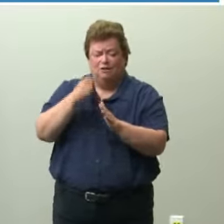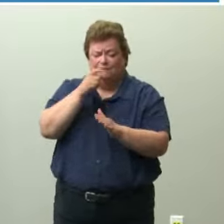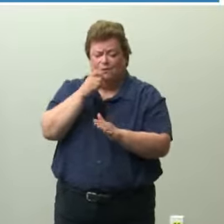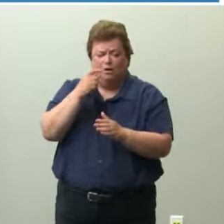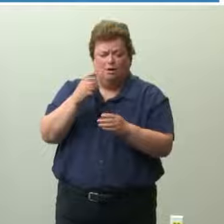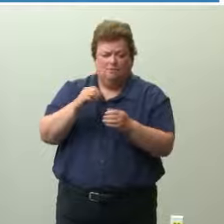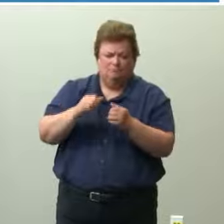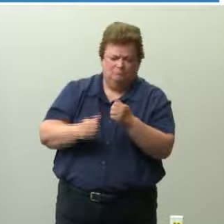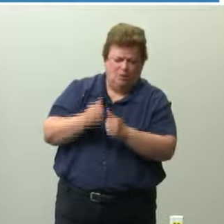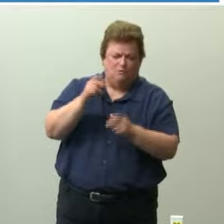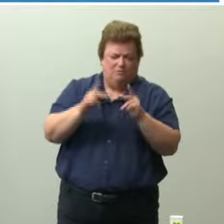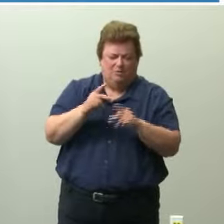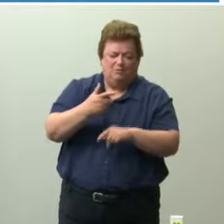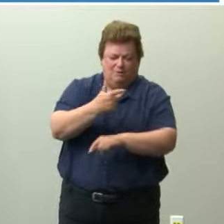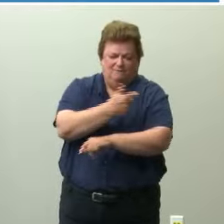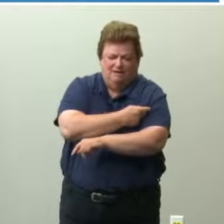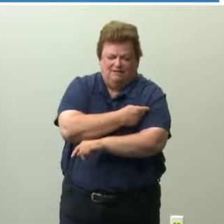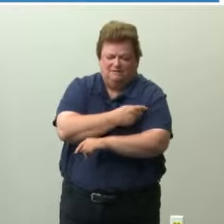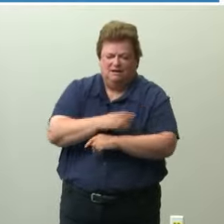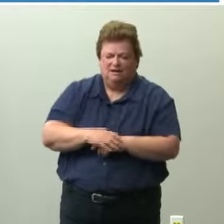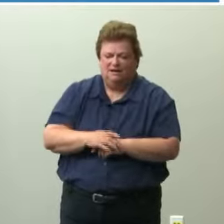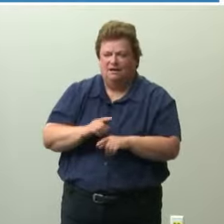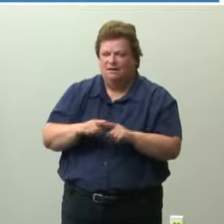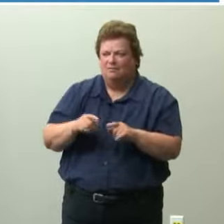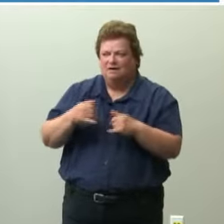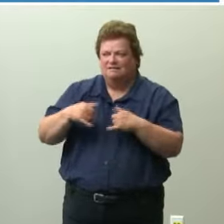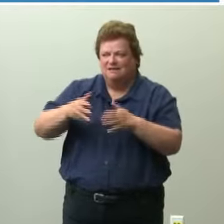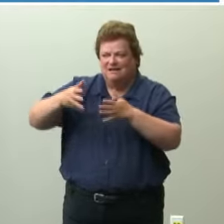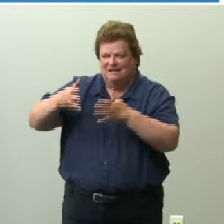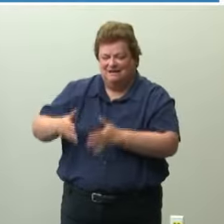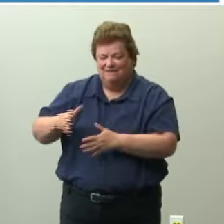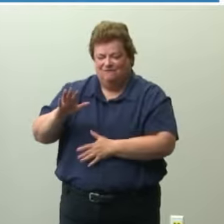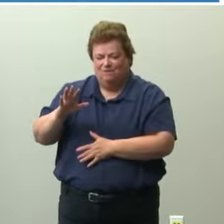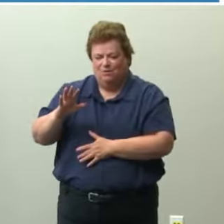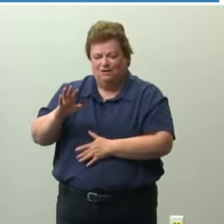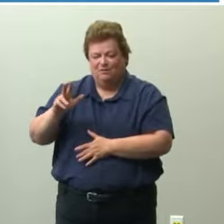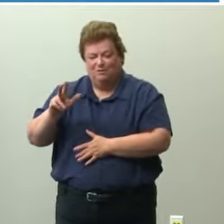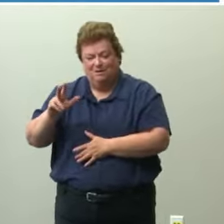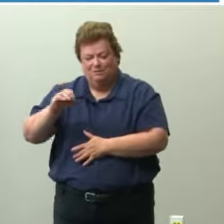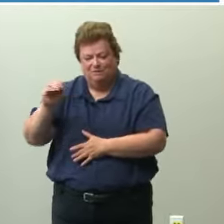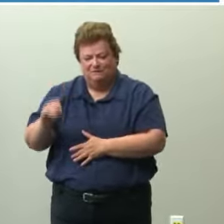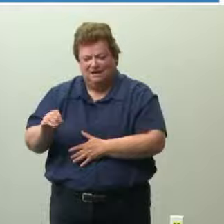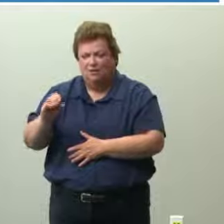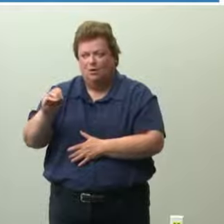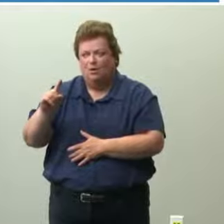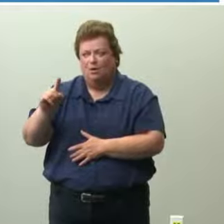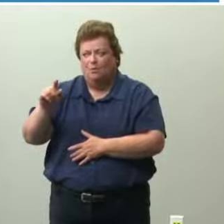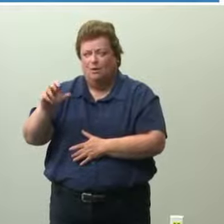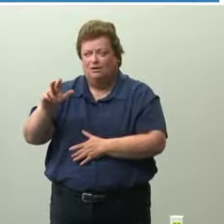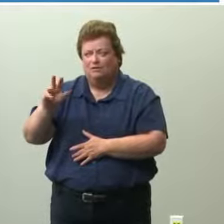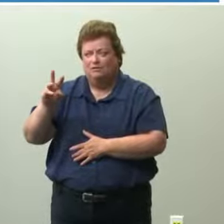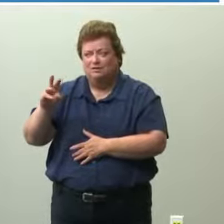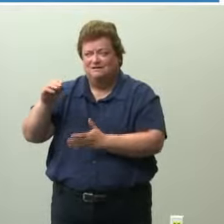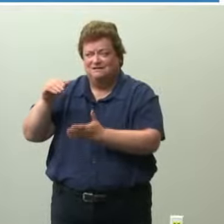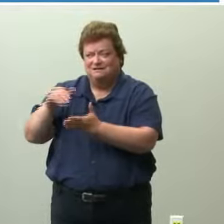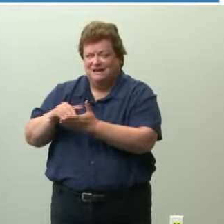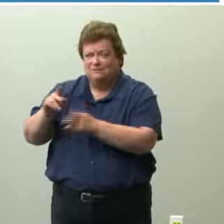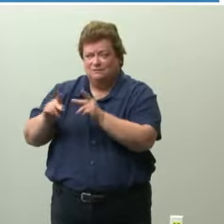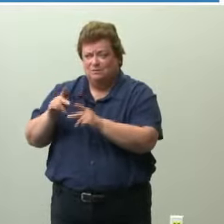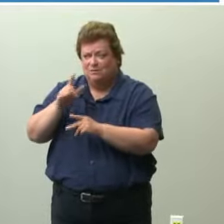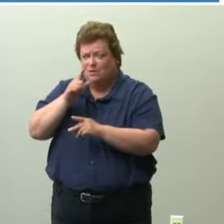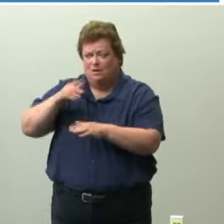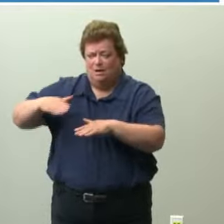vaccinated. However, that still leaves around 43%, or 136,000 people, who